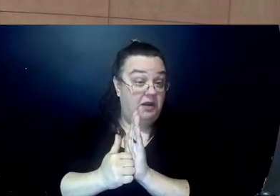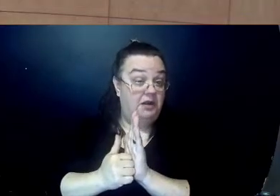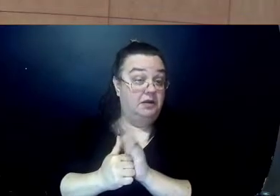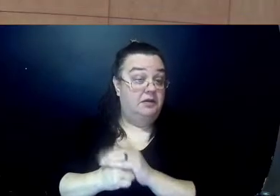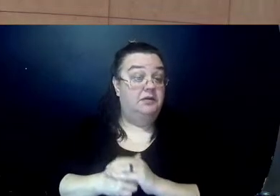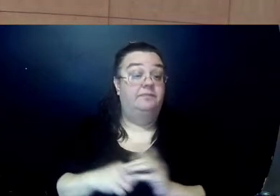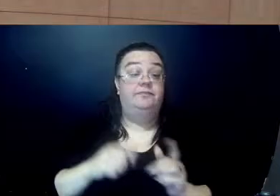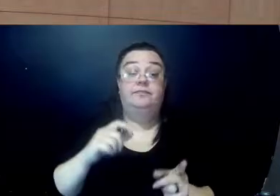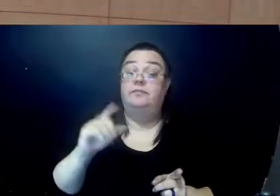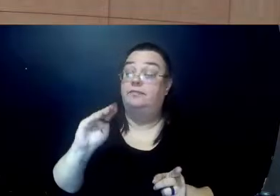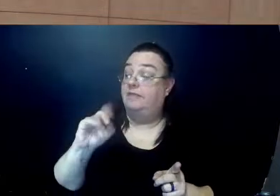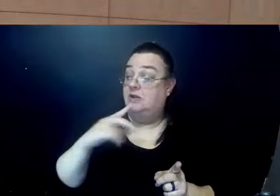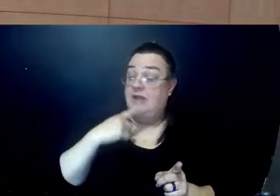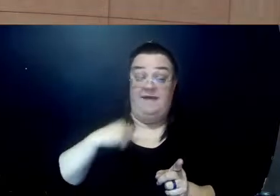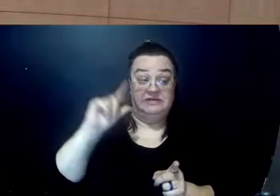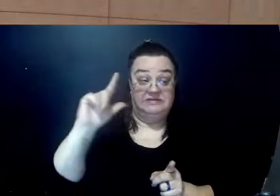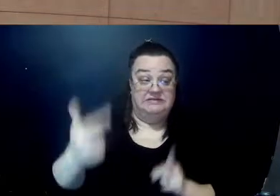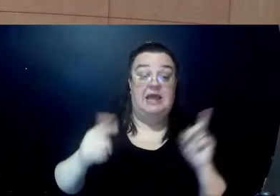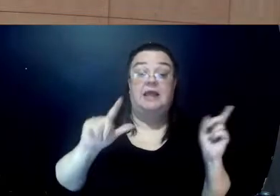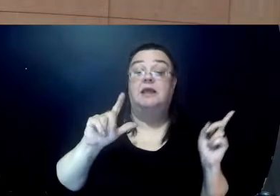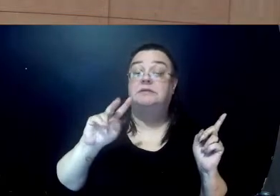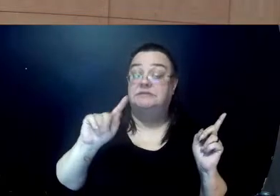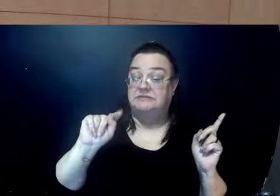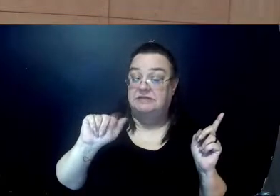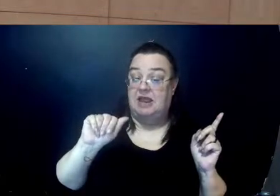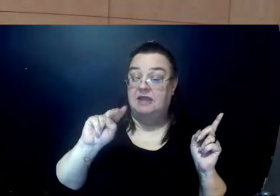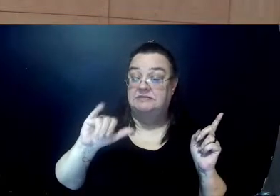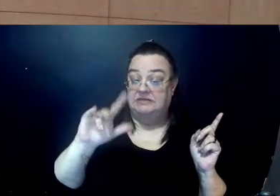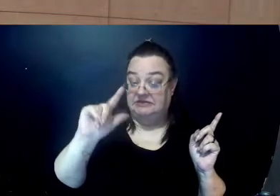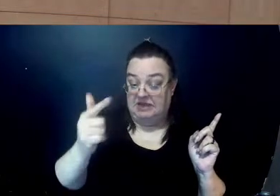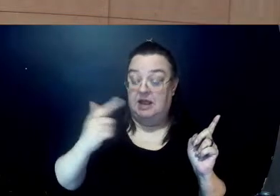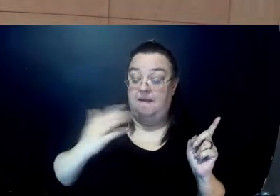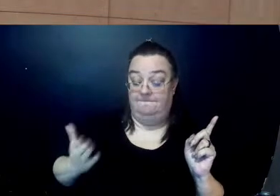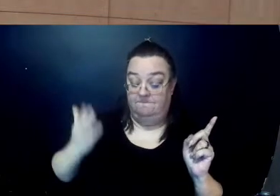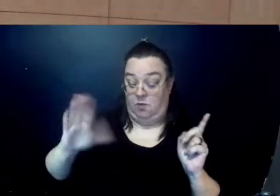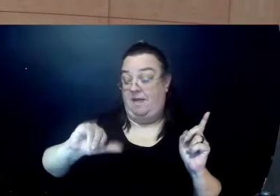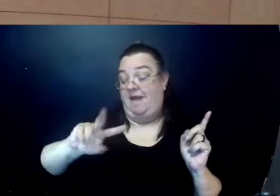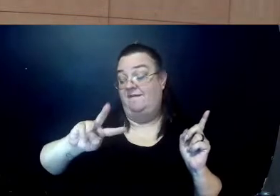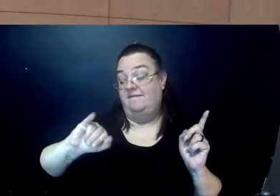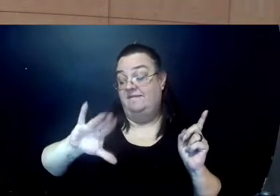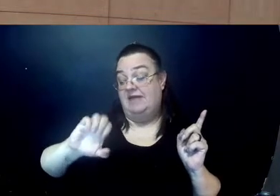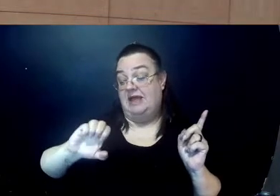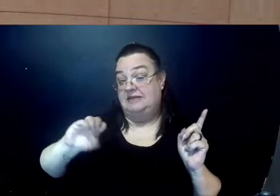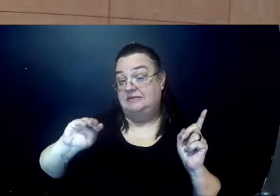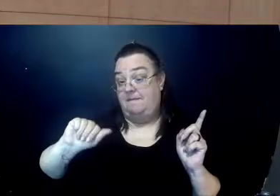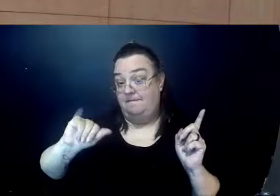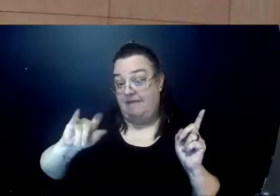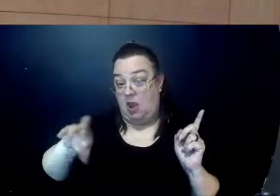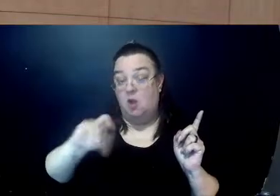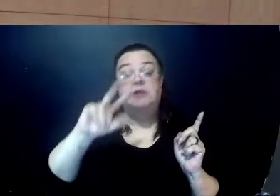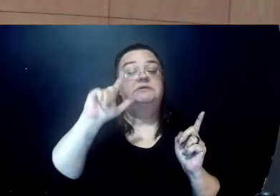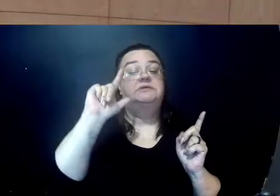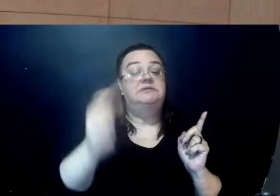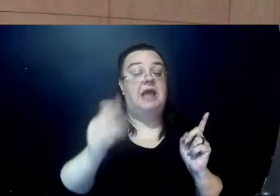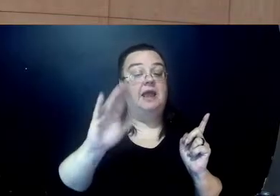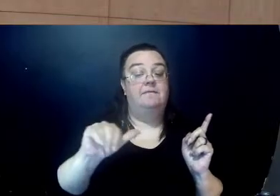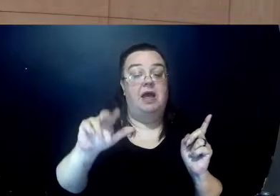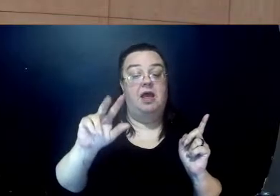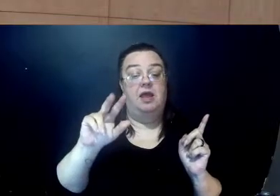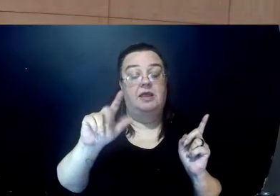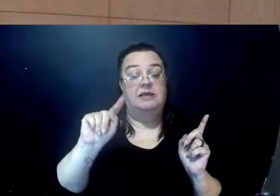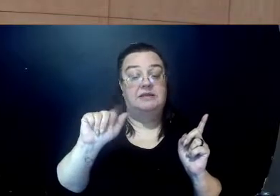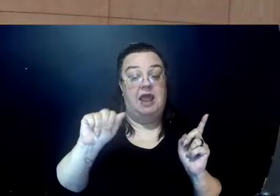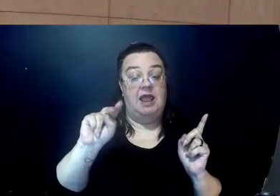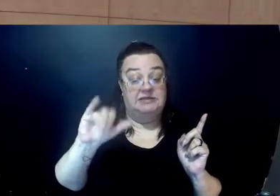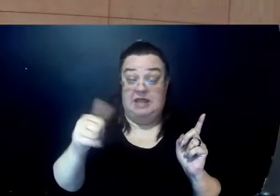Is there a second? Second. It's been moved by the vice mayor and seconded by Councilmember Tansey. Is there any discussion